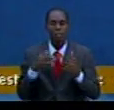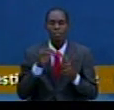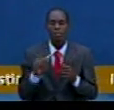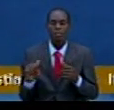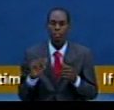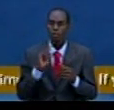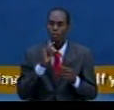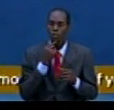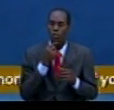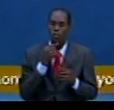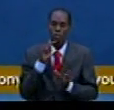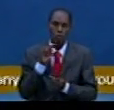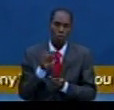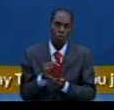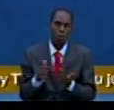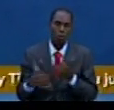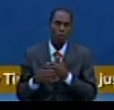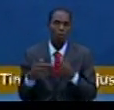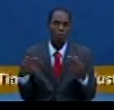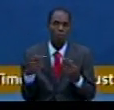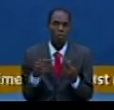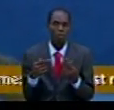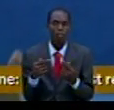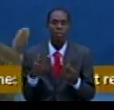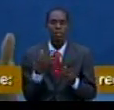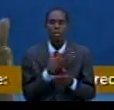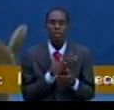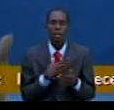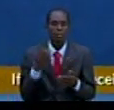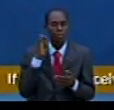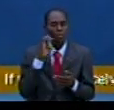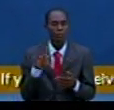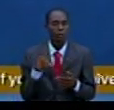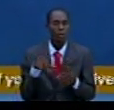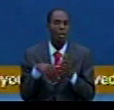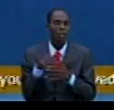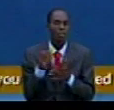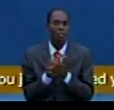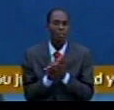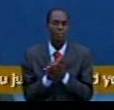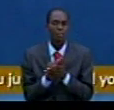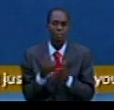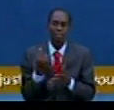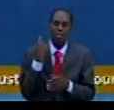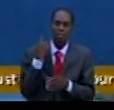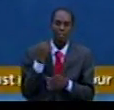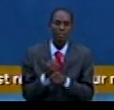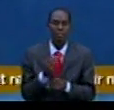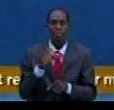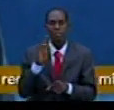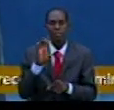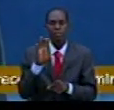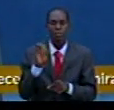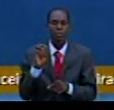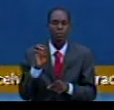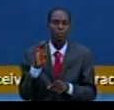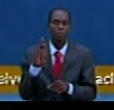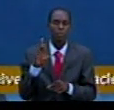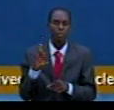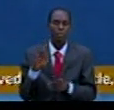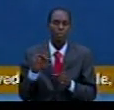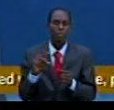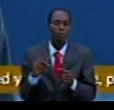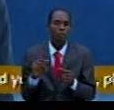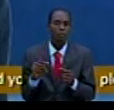sit down for long hours, I noticed that during December, this last December, it got very bad that sometimes